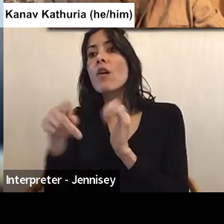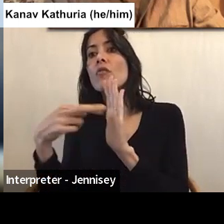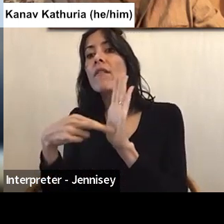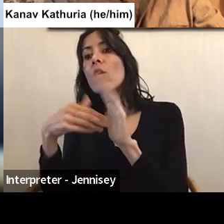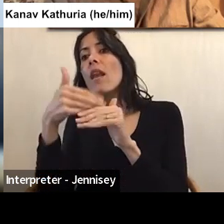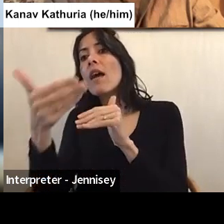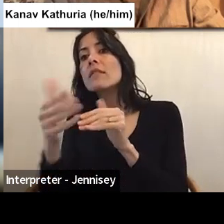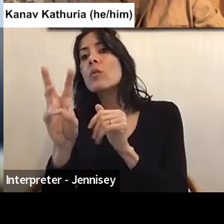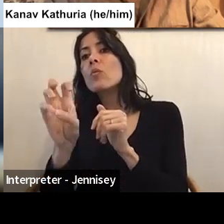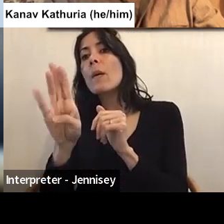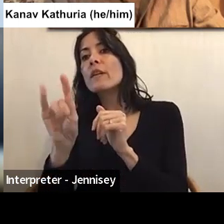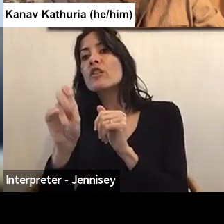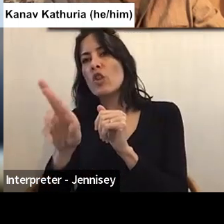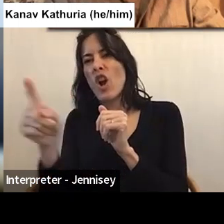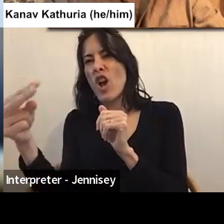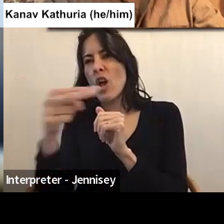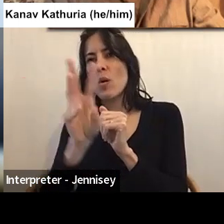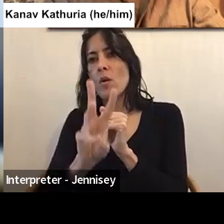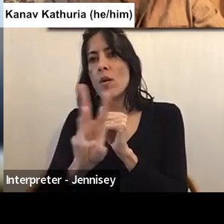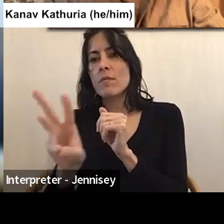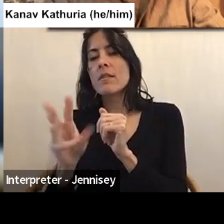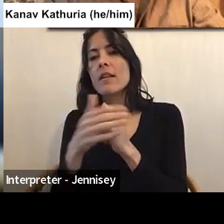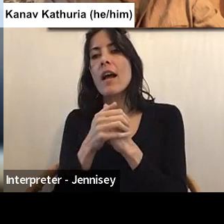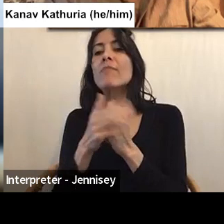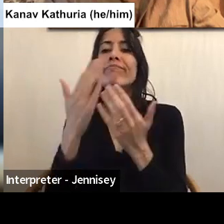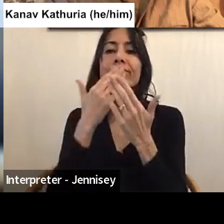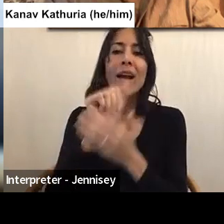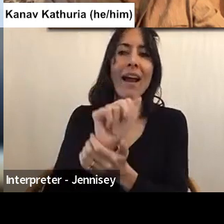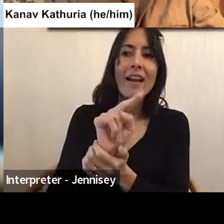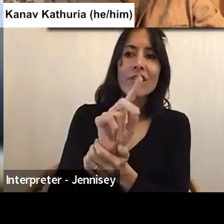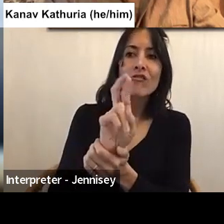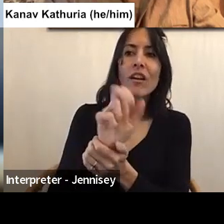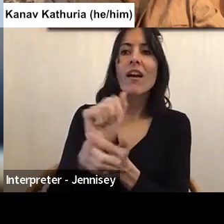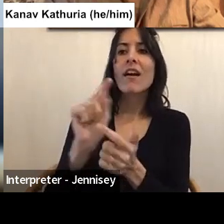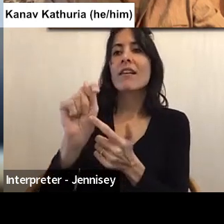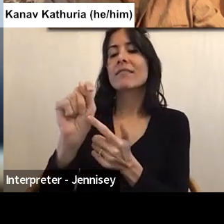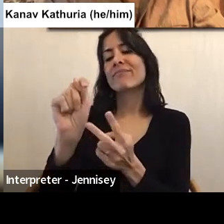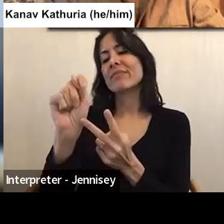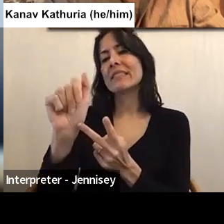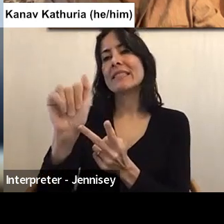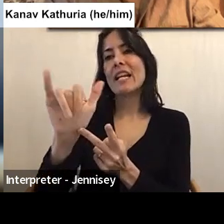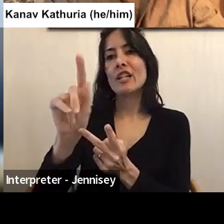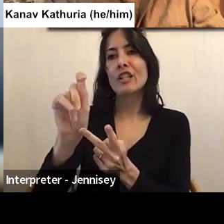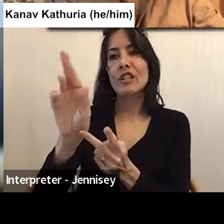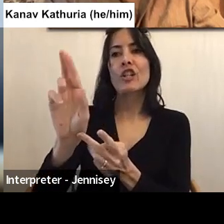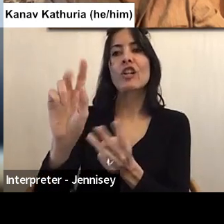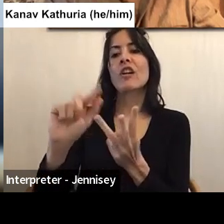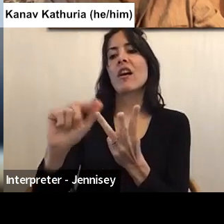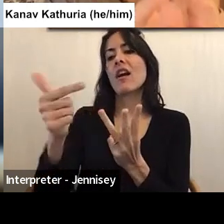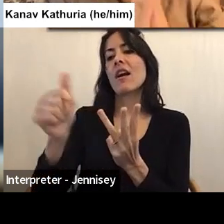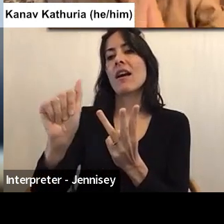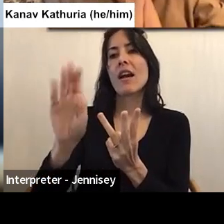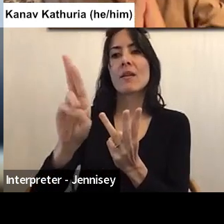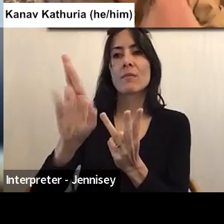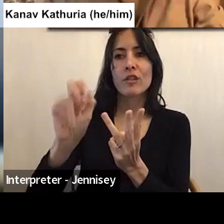will be shortly. And thank you again to Andrea, Taylar, Kanav, and Gabriel, to our